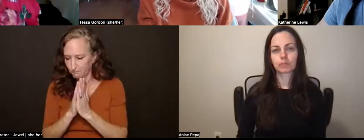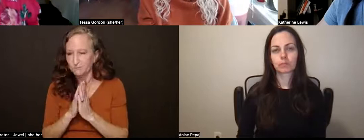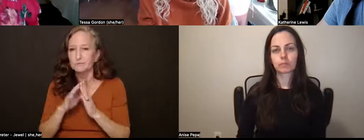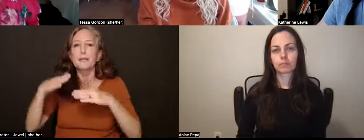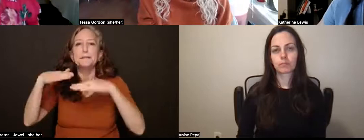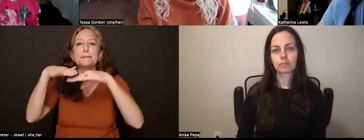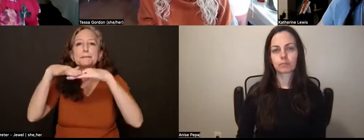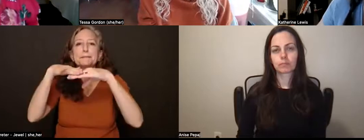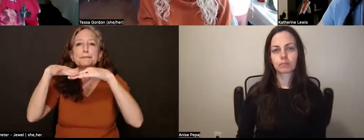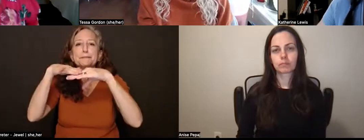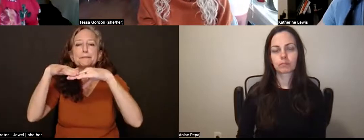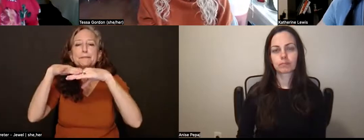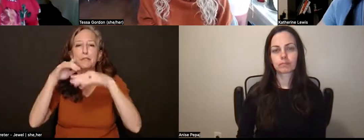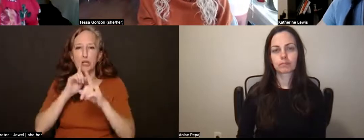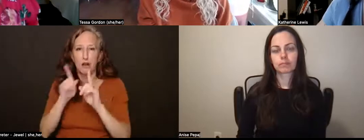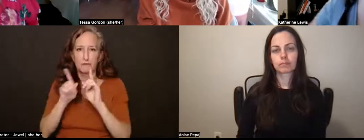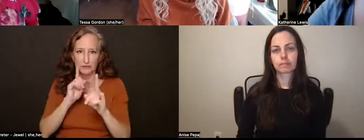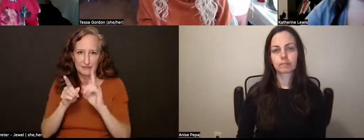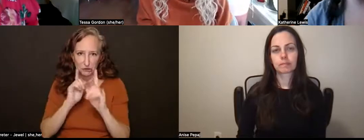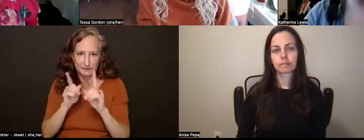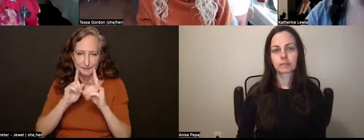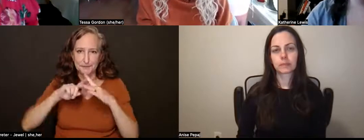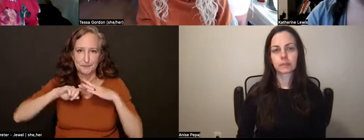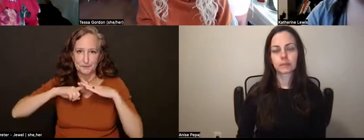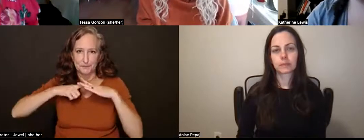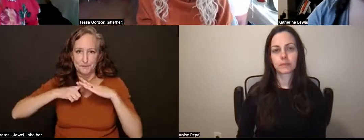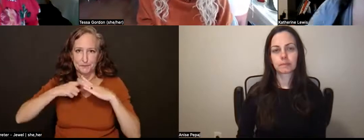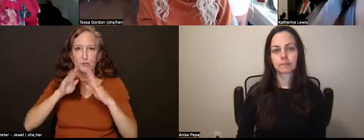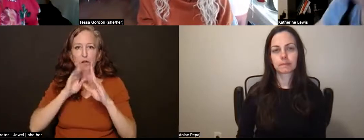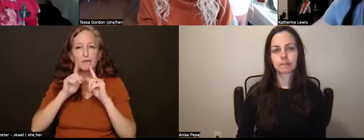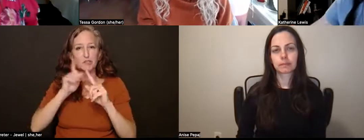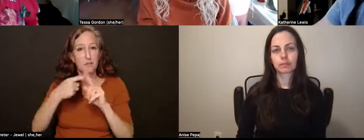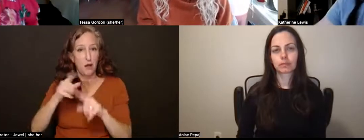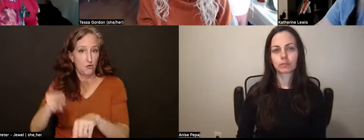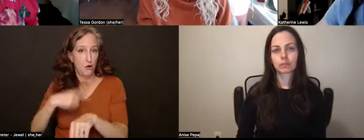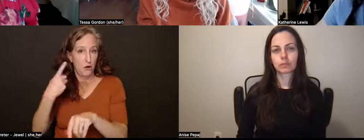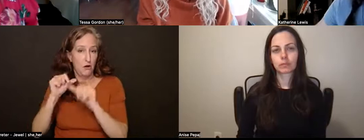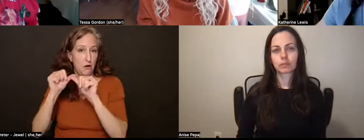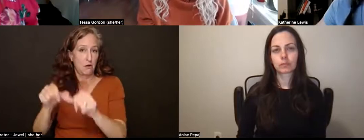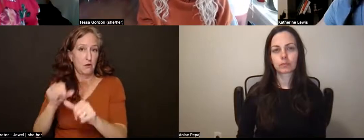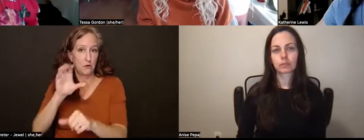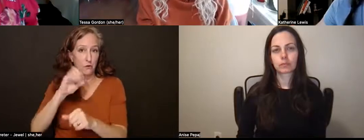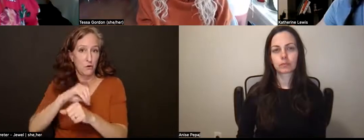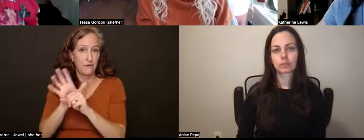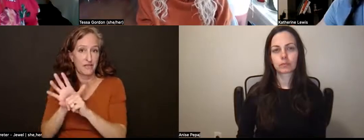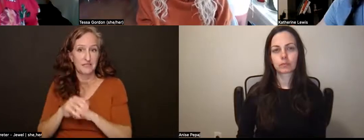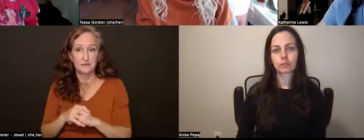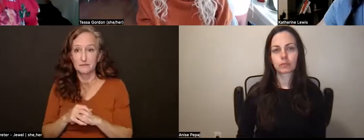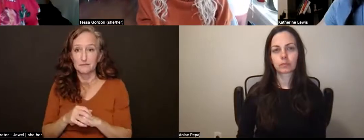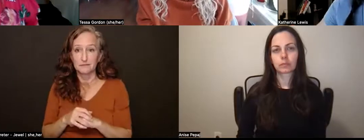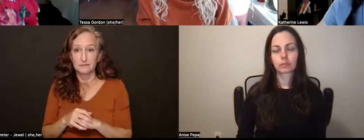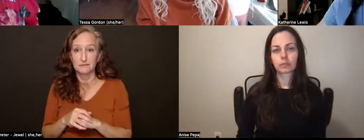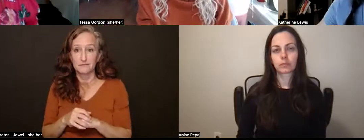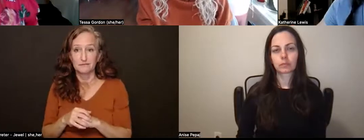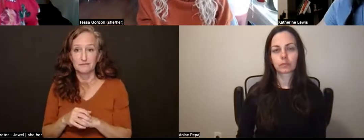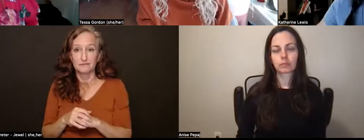introductory introductory conversation about long COVID. And it was not reflective